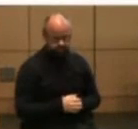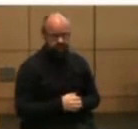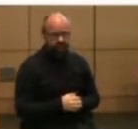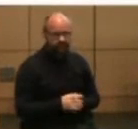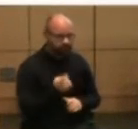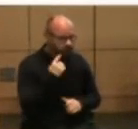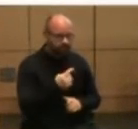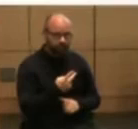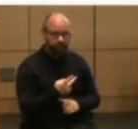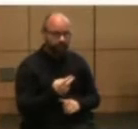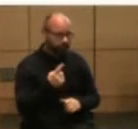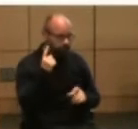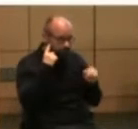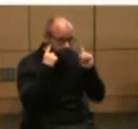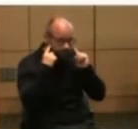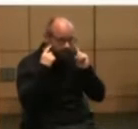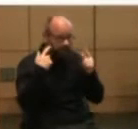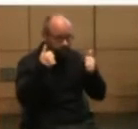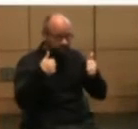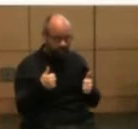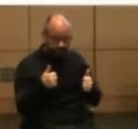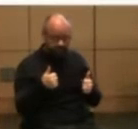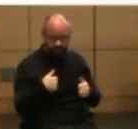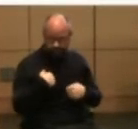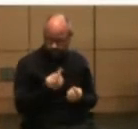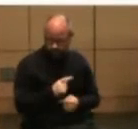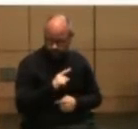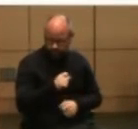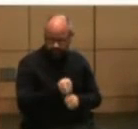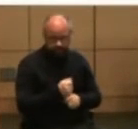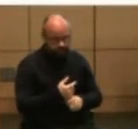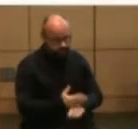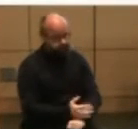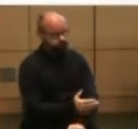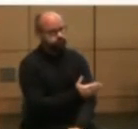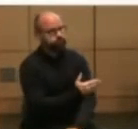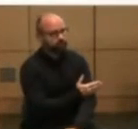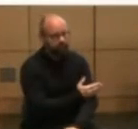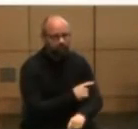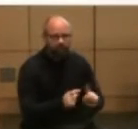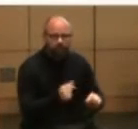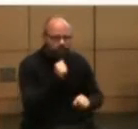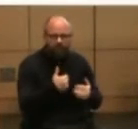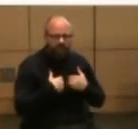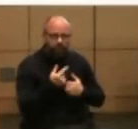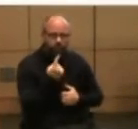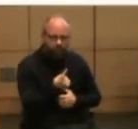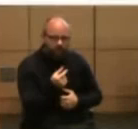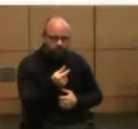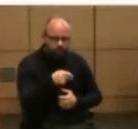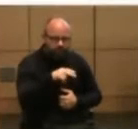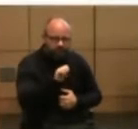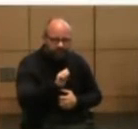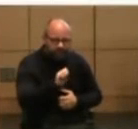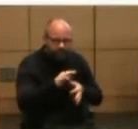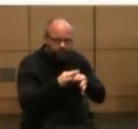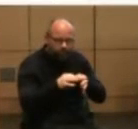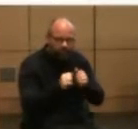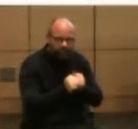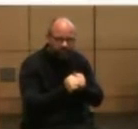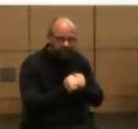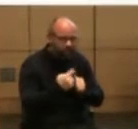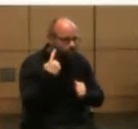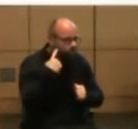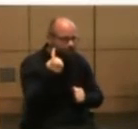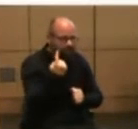hearing loss over the past 20 years. However, we don't have a gene that we know is specifically associated with unilateral hearing loss,